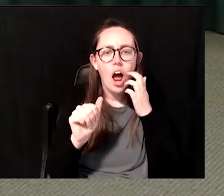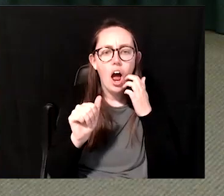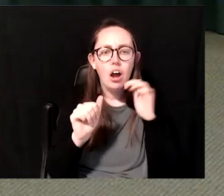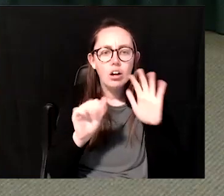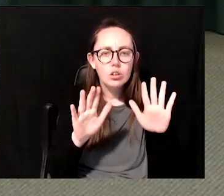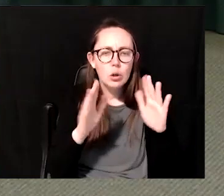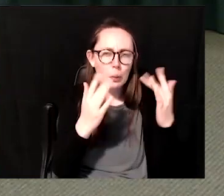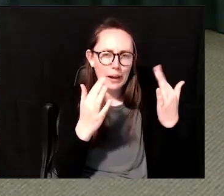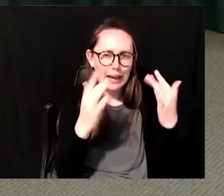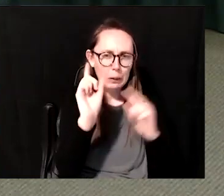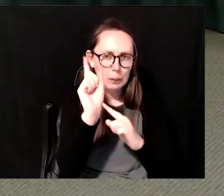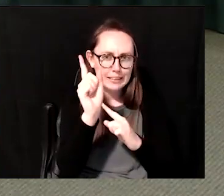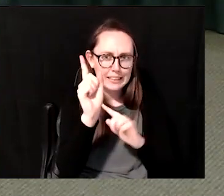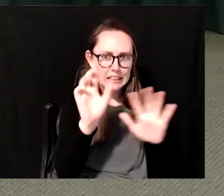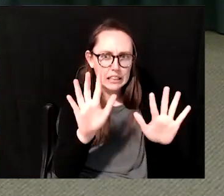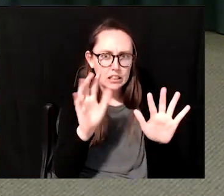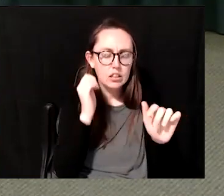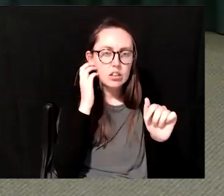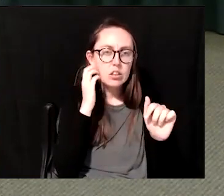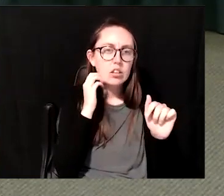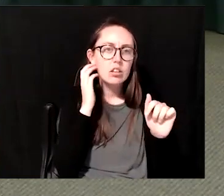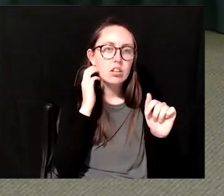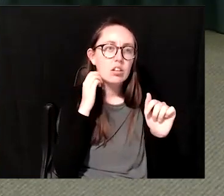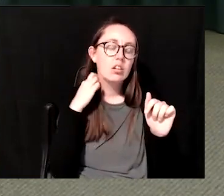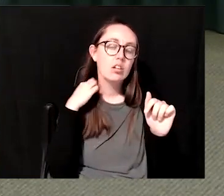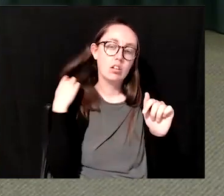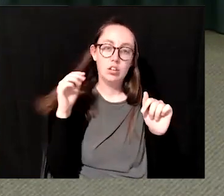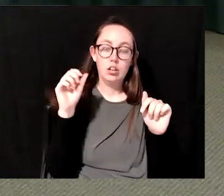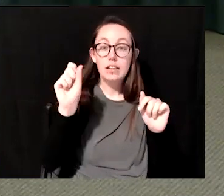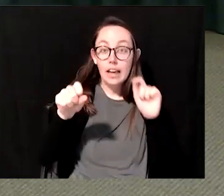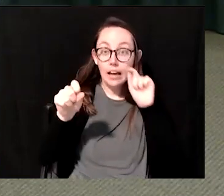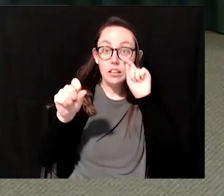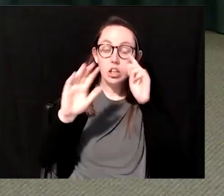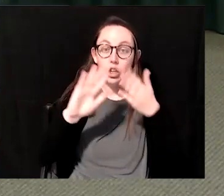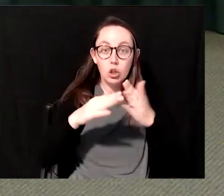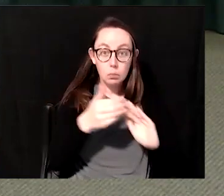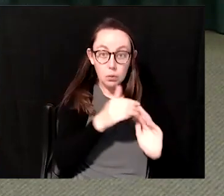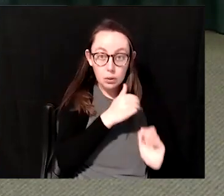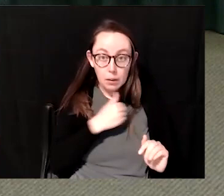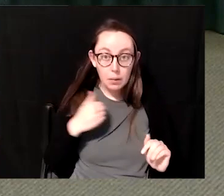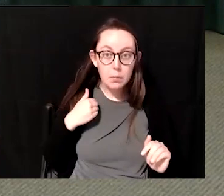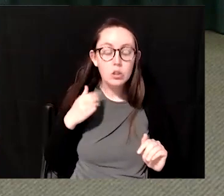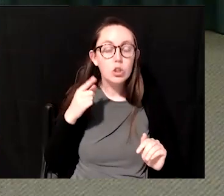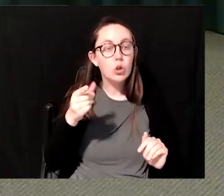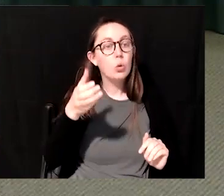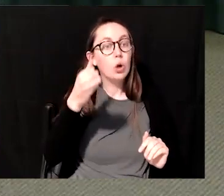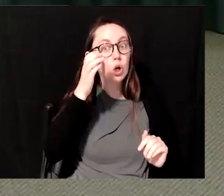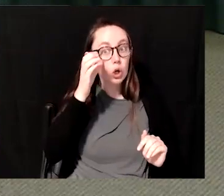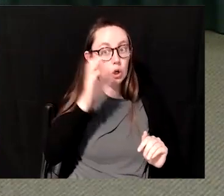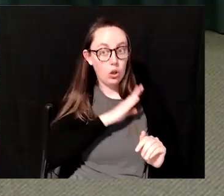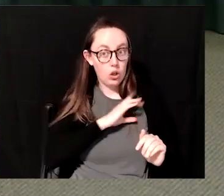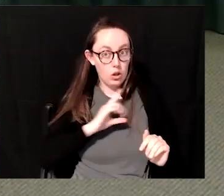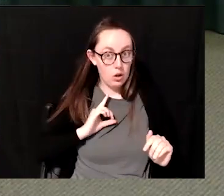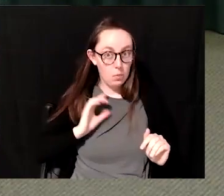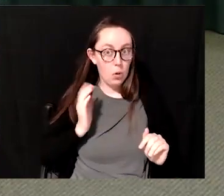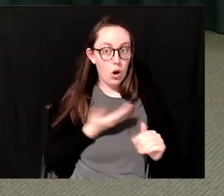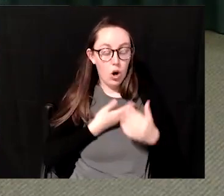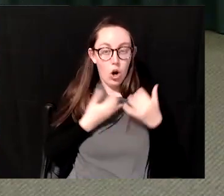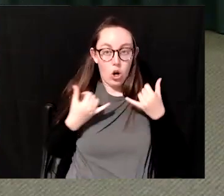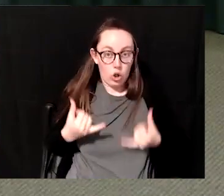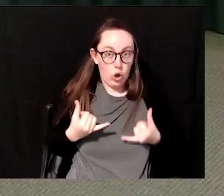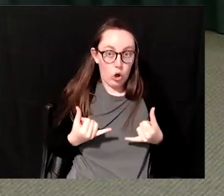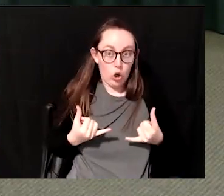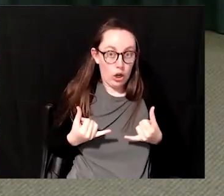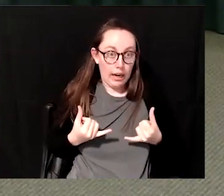one second you're like um so yes uh community members you've kind of heard where the board is at uh there are a couple of differing opinions